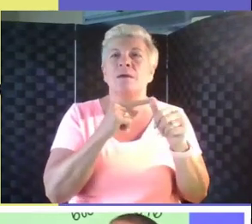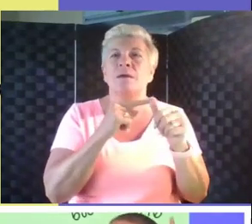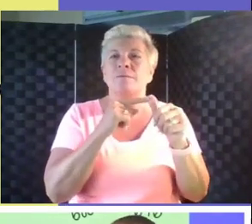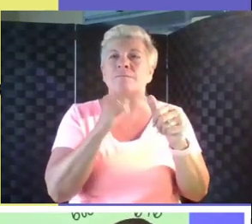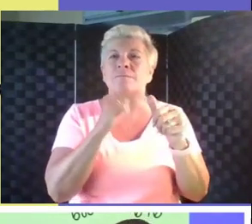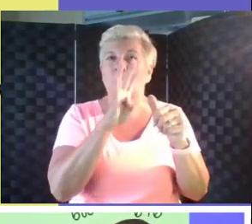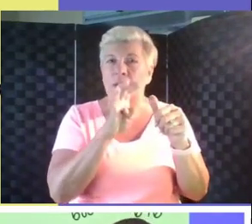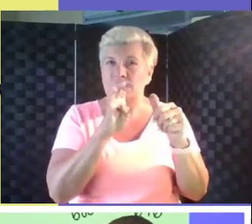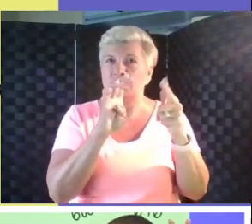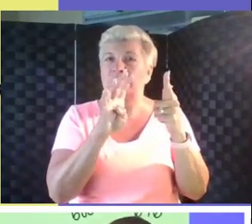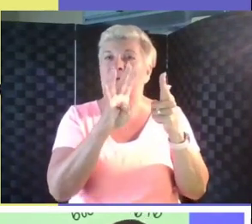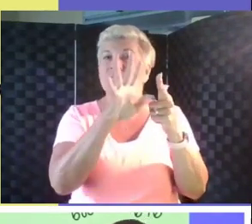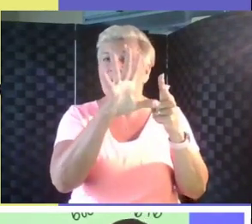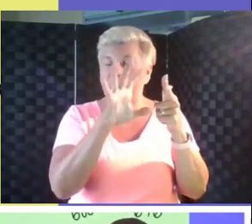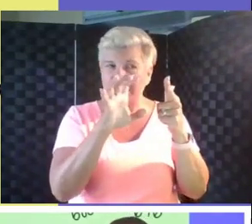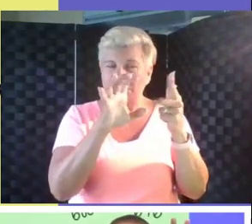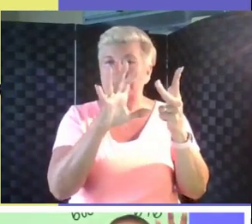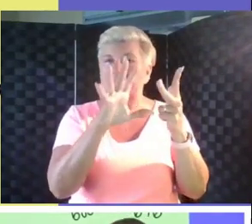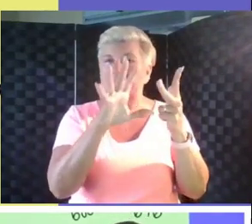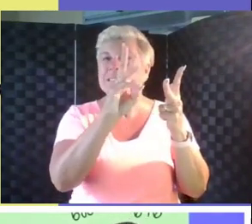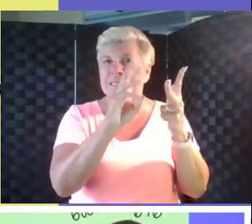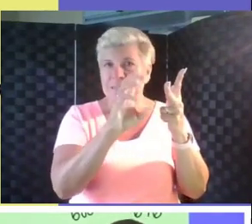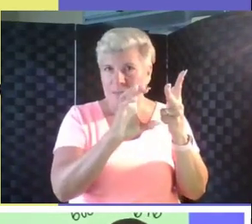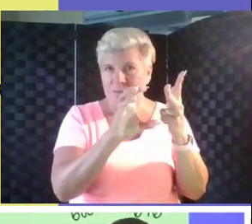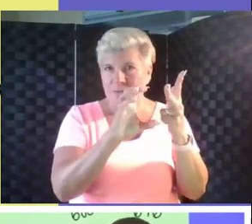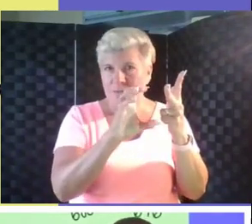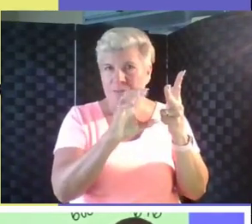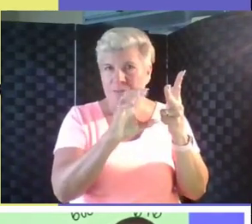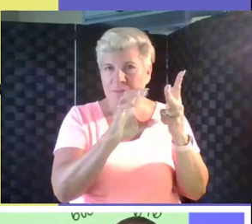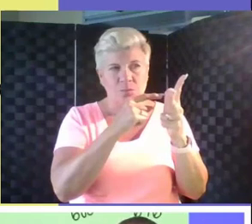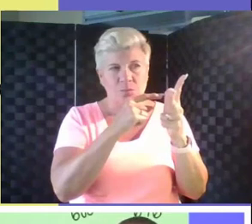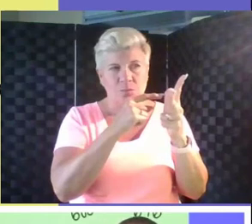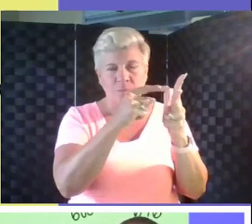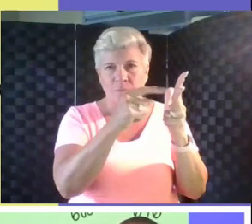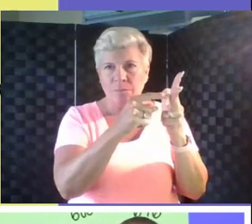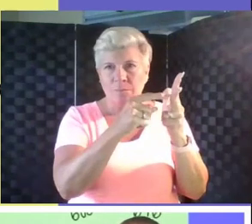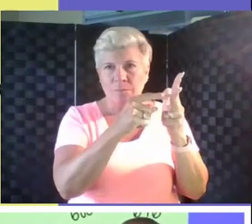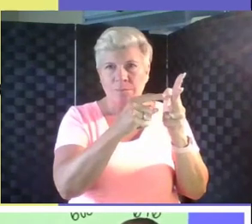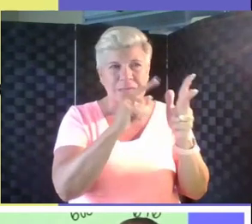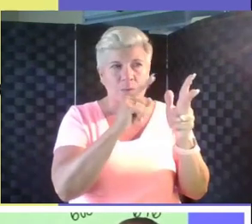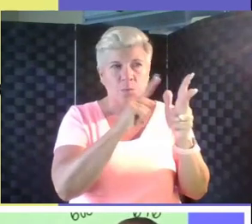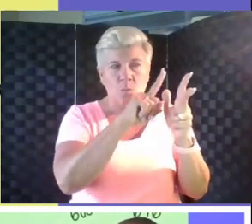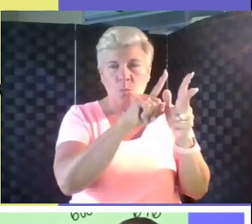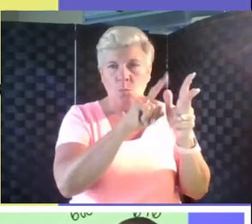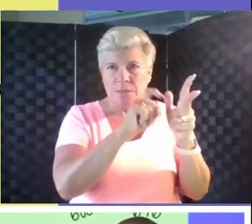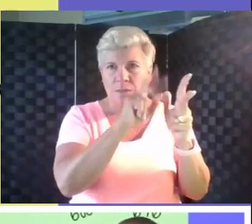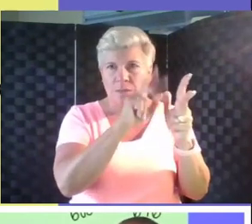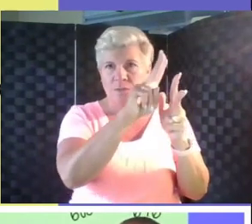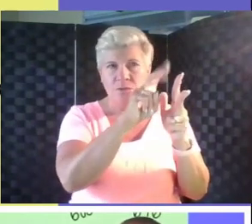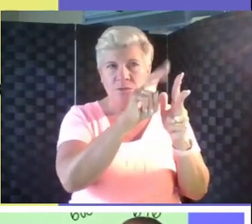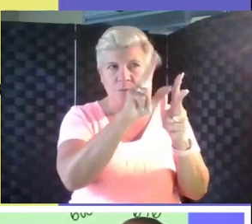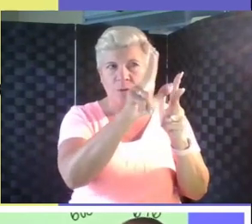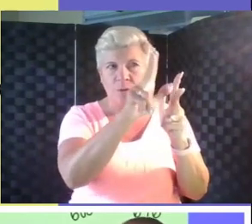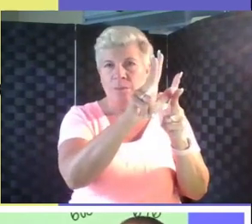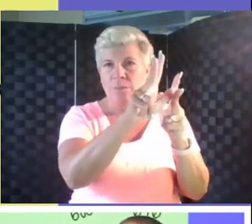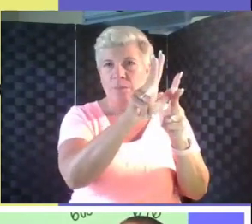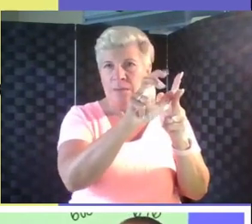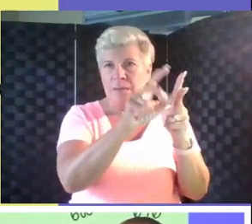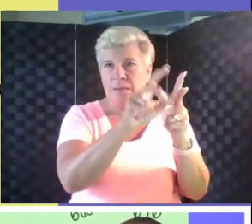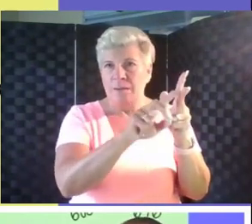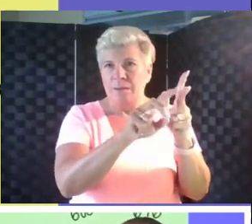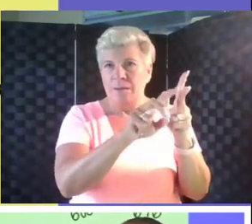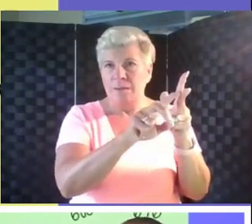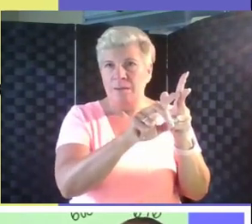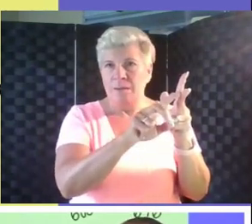300, 400, 500, 600. If each finger represents 100, how many hundreds did we